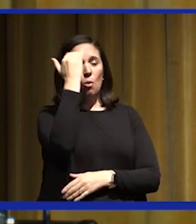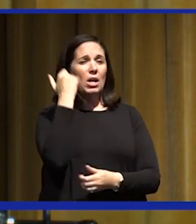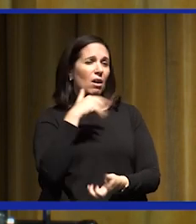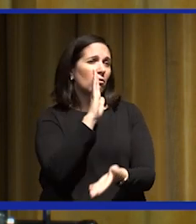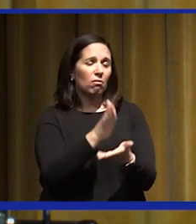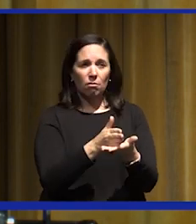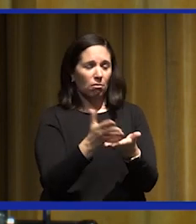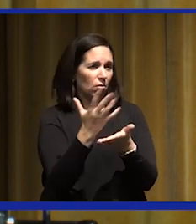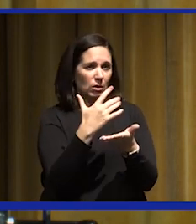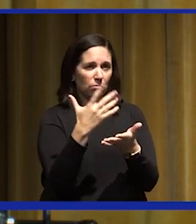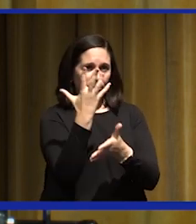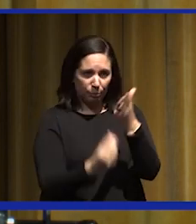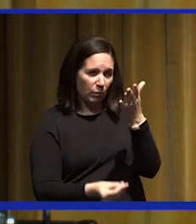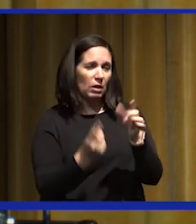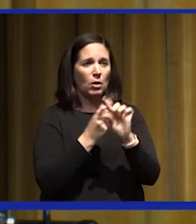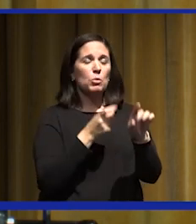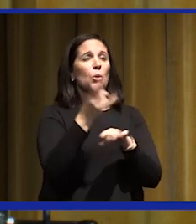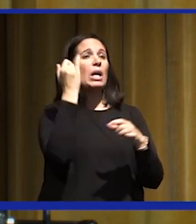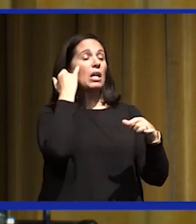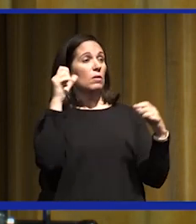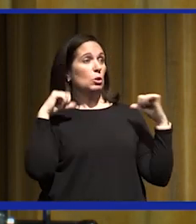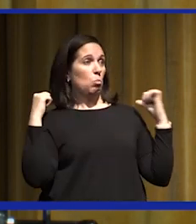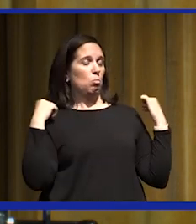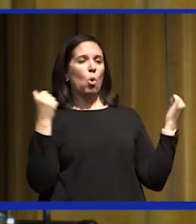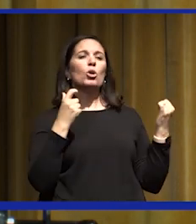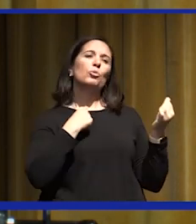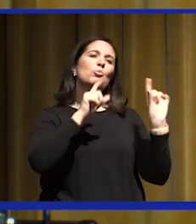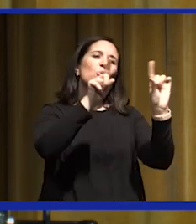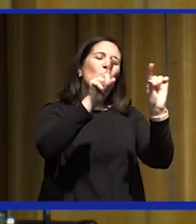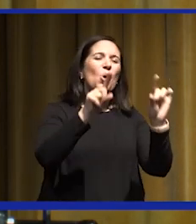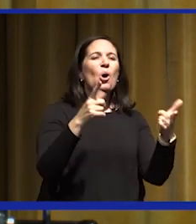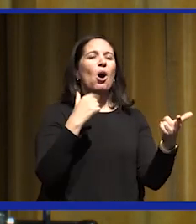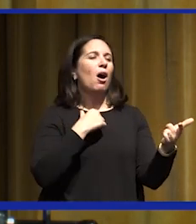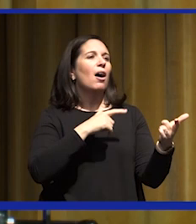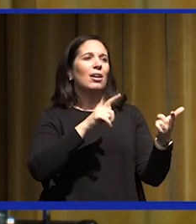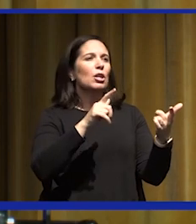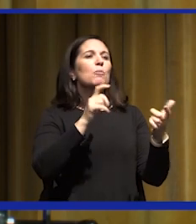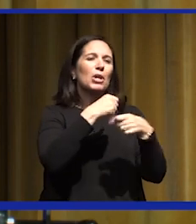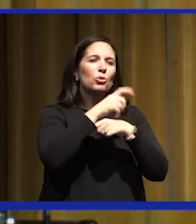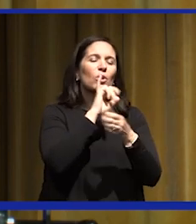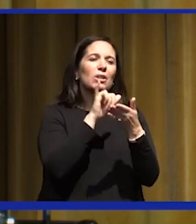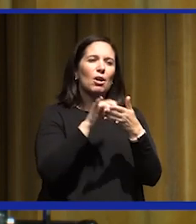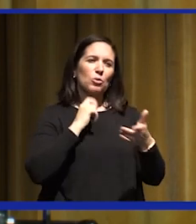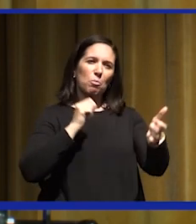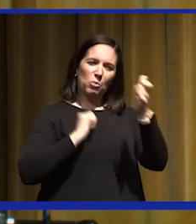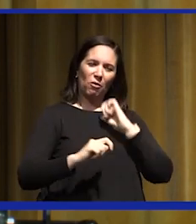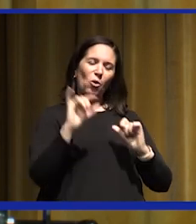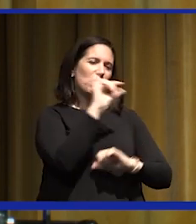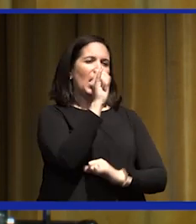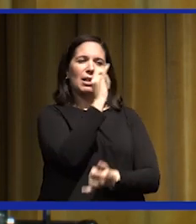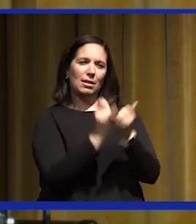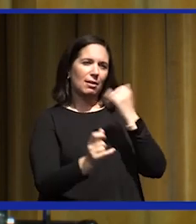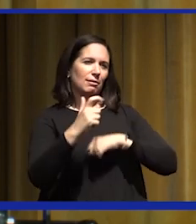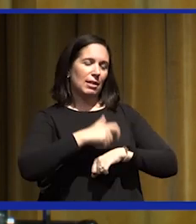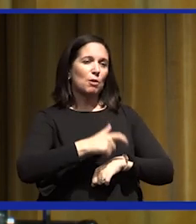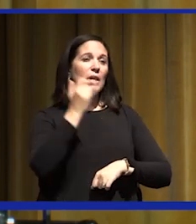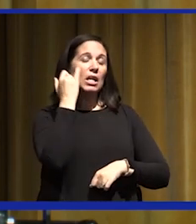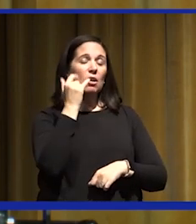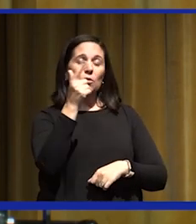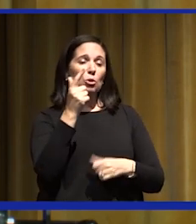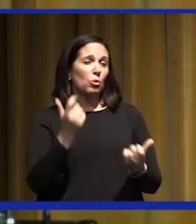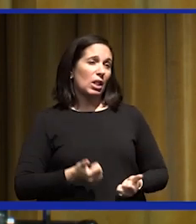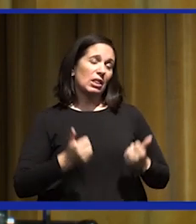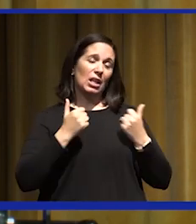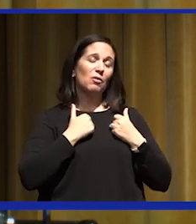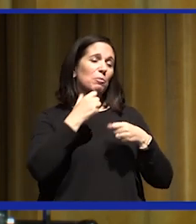If you play sports, each time you step on the field or court, perform like it is your last time. If you are simply living, take life